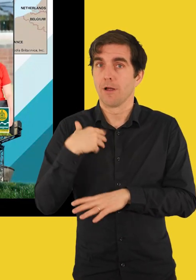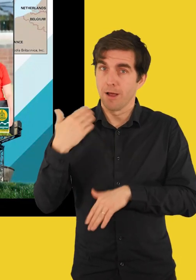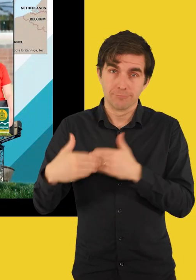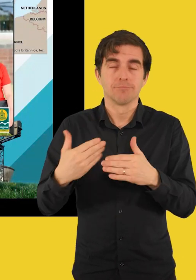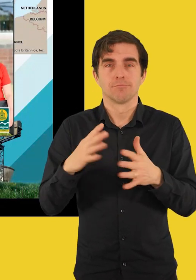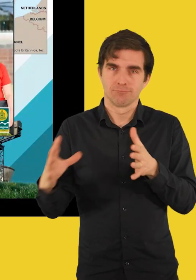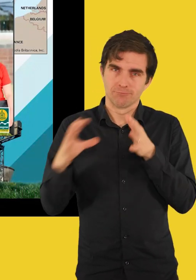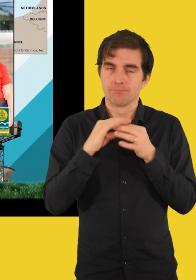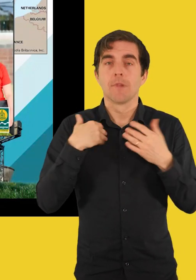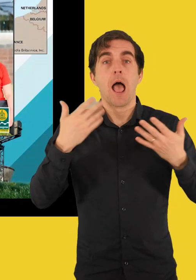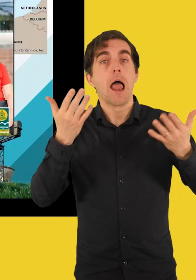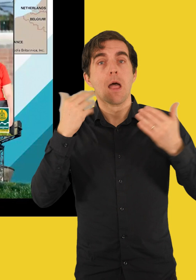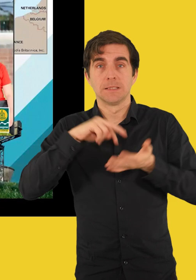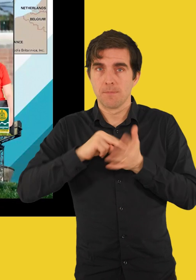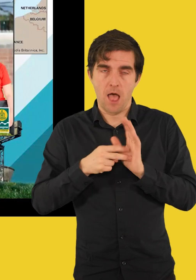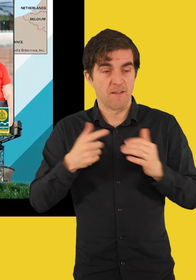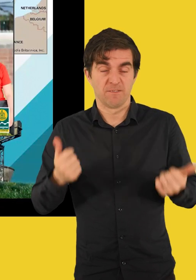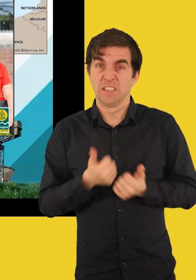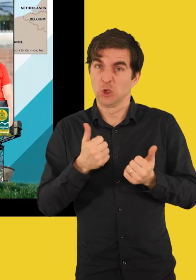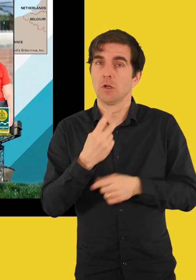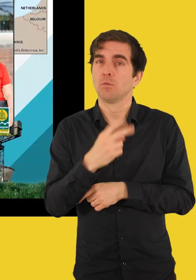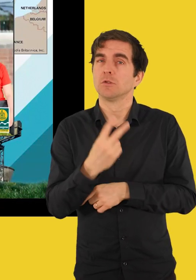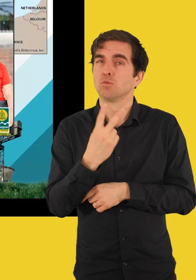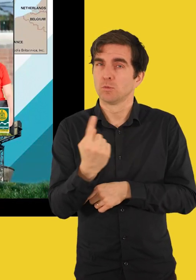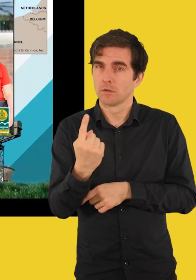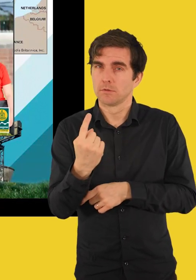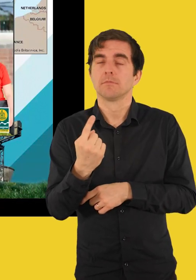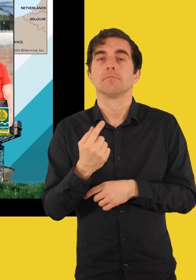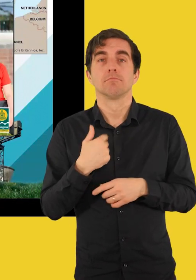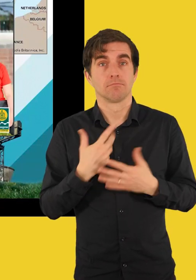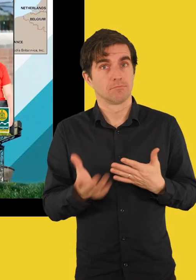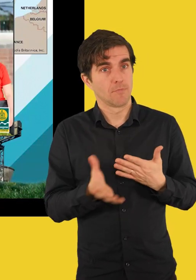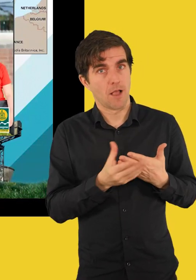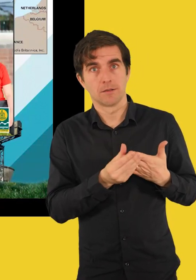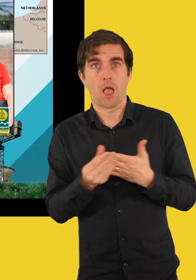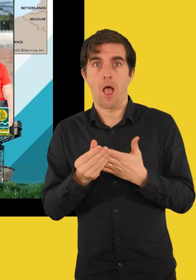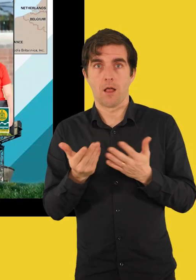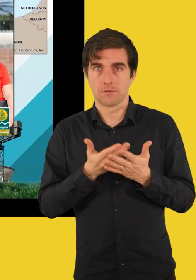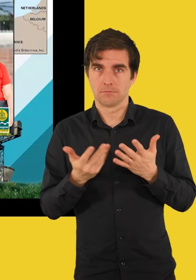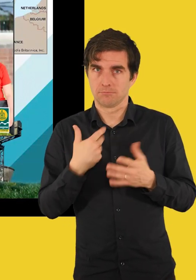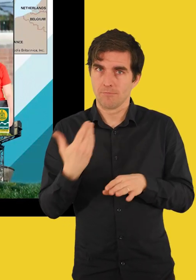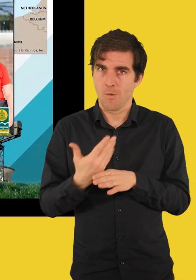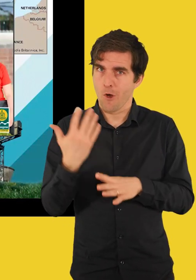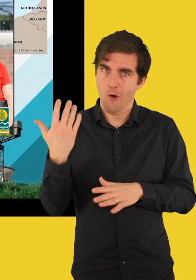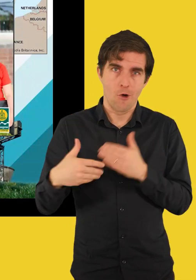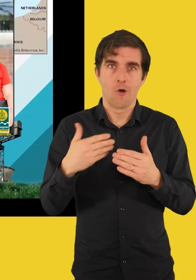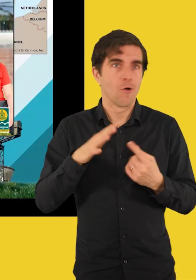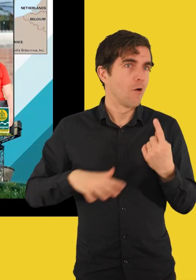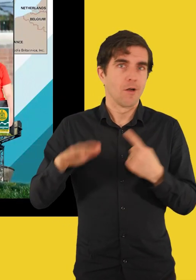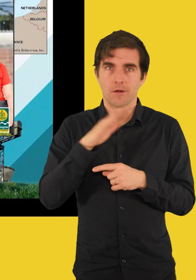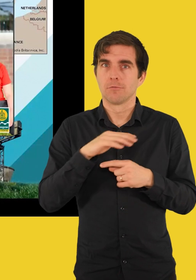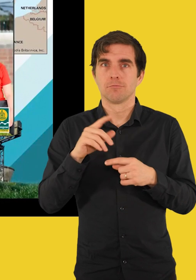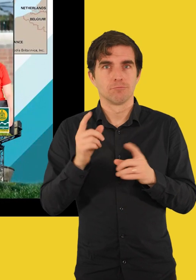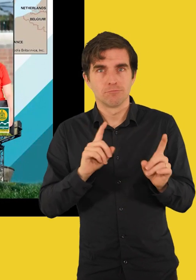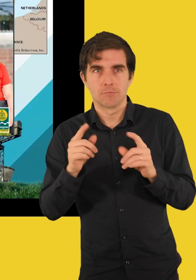to co-create our climate plan, which was finalised in 2021. And this really now guides a lot of the work that's happening across the city